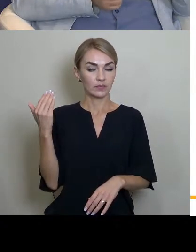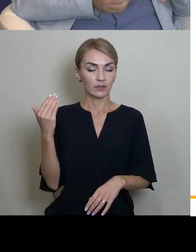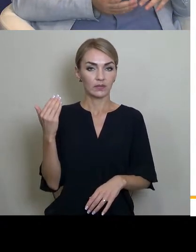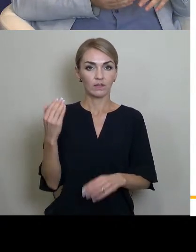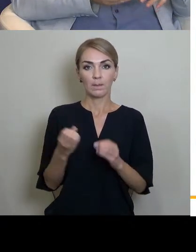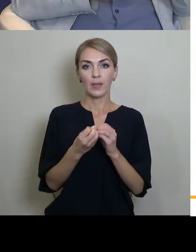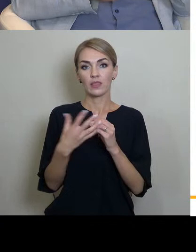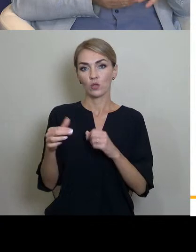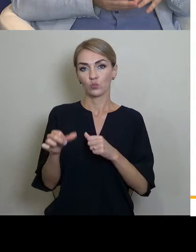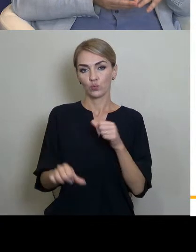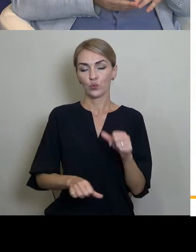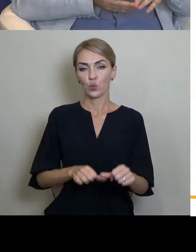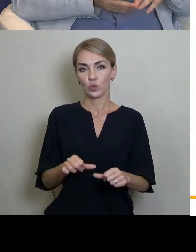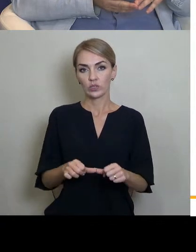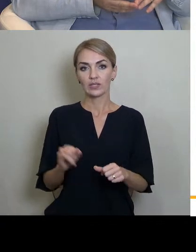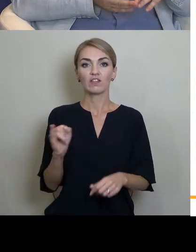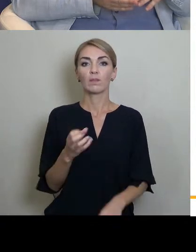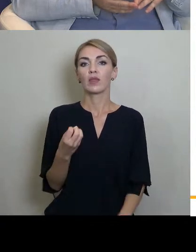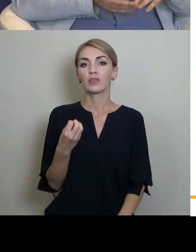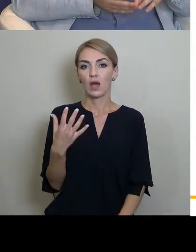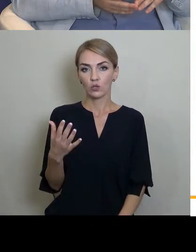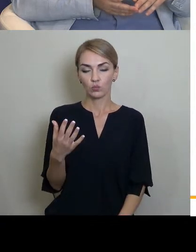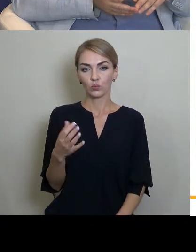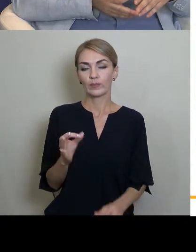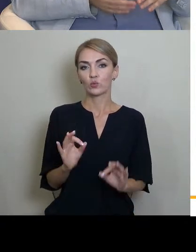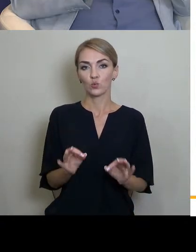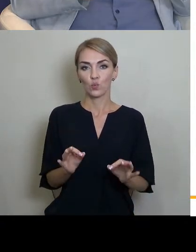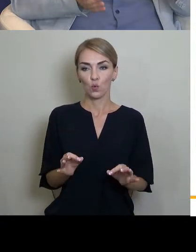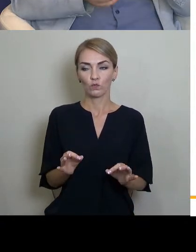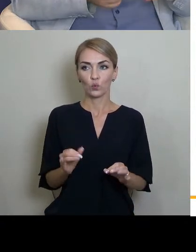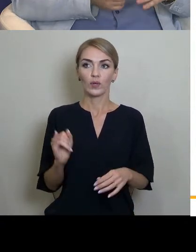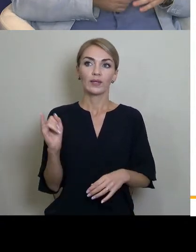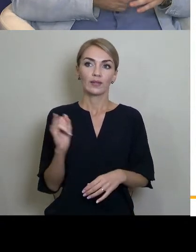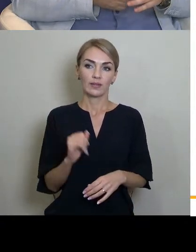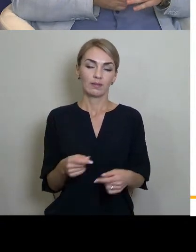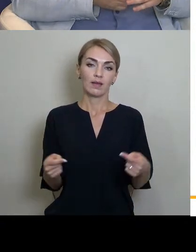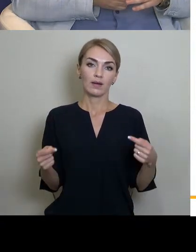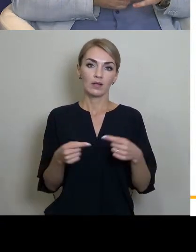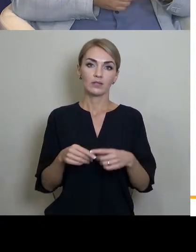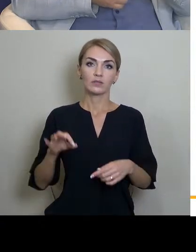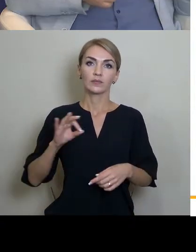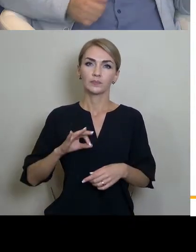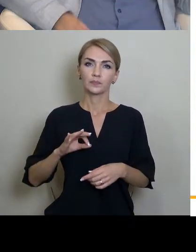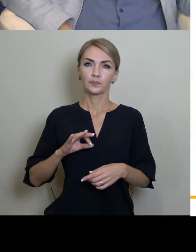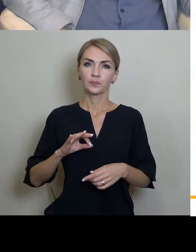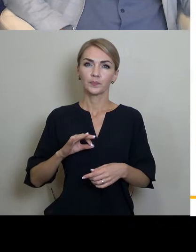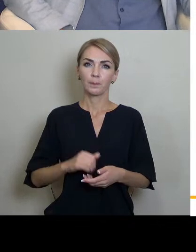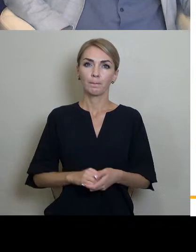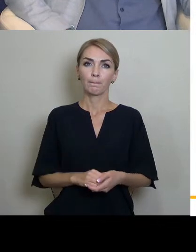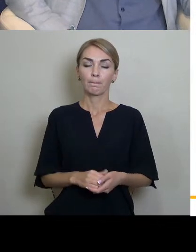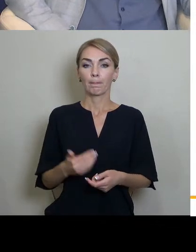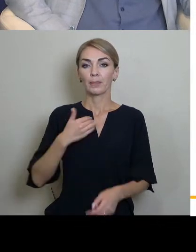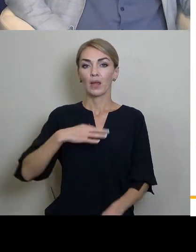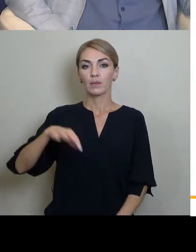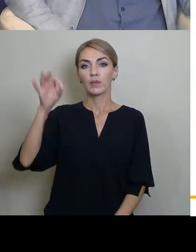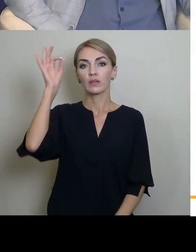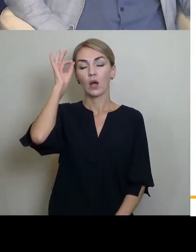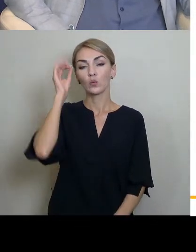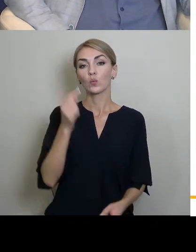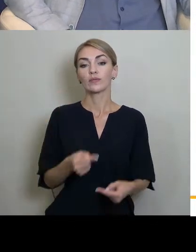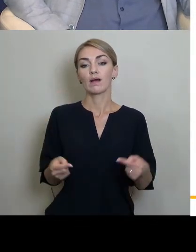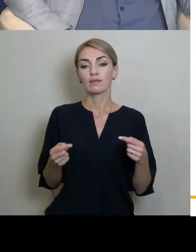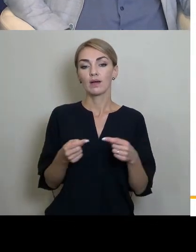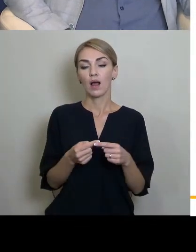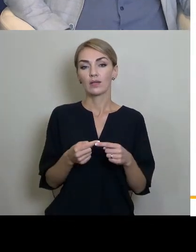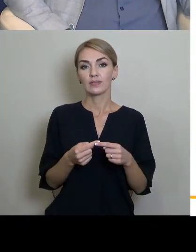used earlier. We just repeated things that existed in 2015. Anyways, if I remember